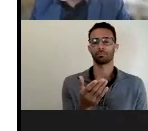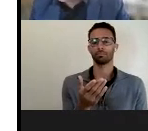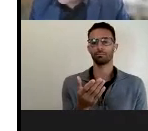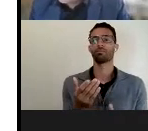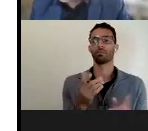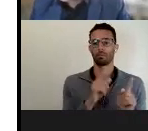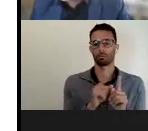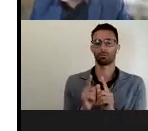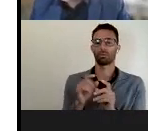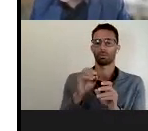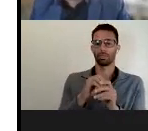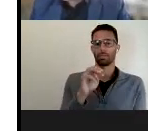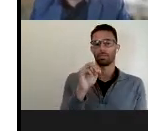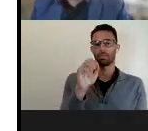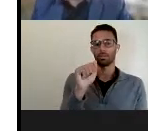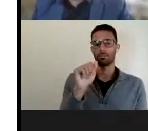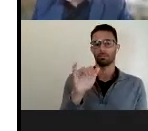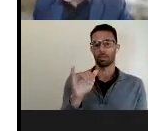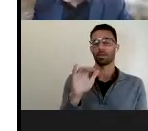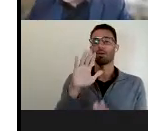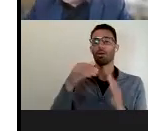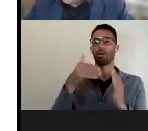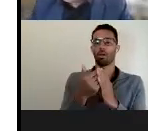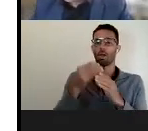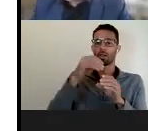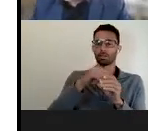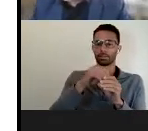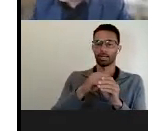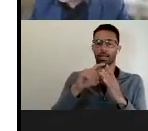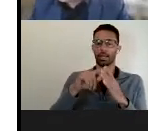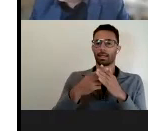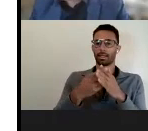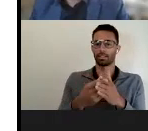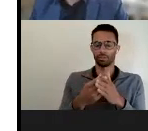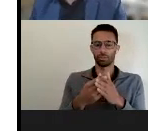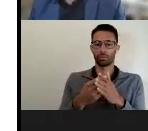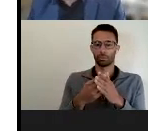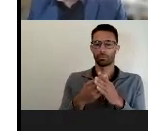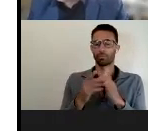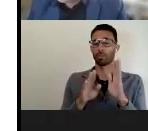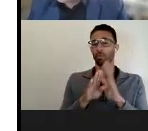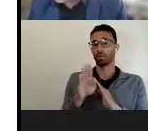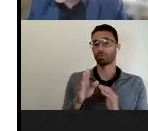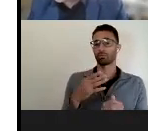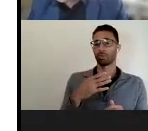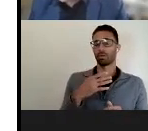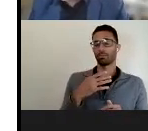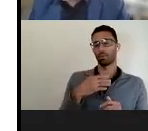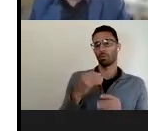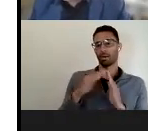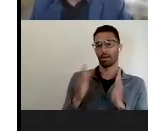Also in May was the All Inside Initiative that was launched by the White House and the U.S. Interagency Council on